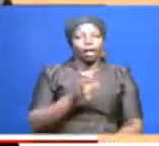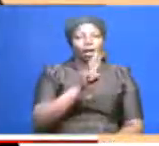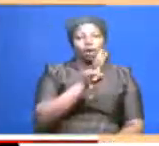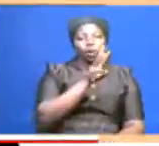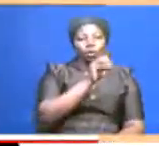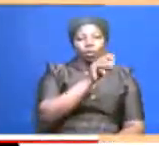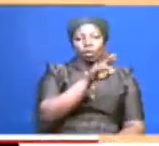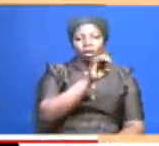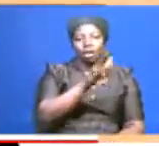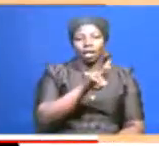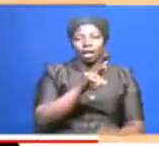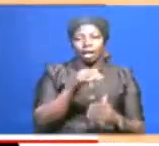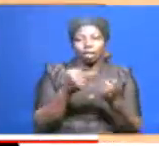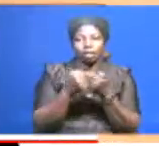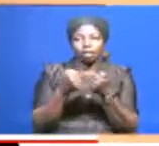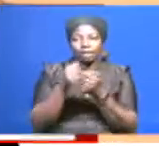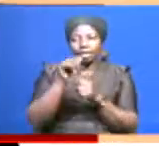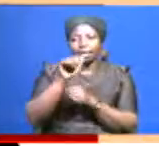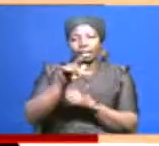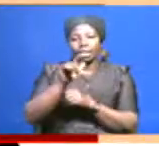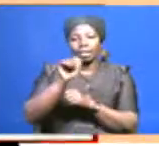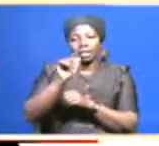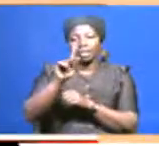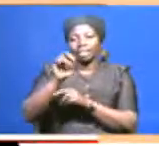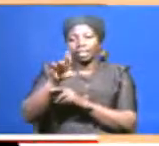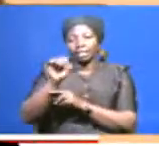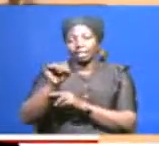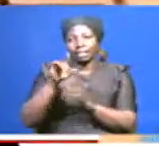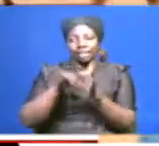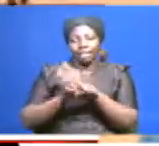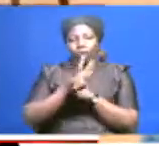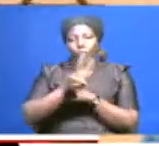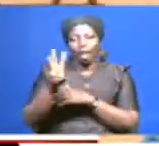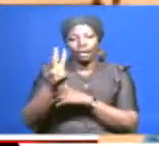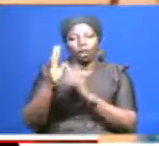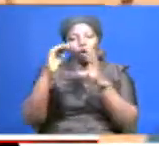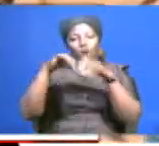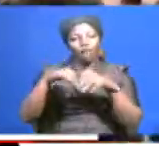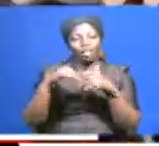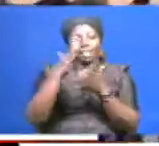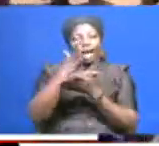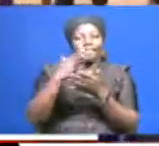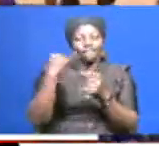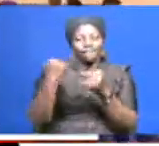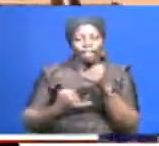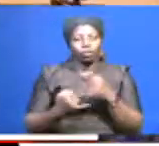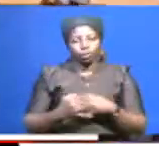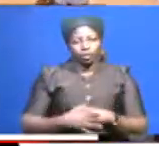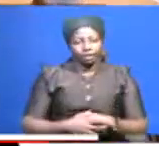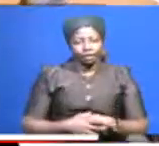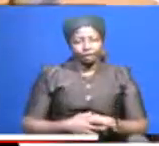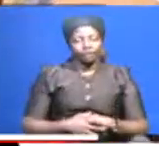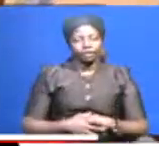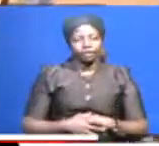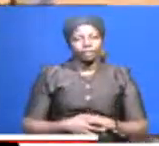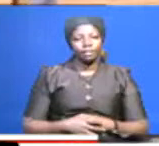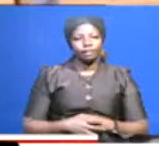LeBron James' LA Lakers in the Western Conference semifinals. Fox lines that one up, nails a three-pointer.